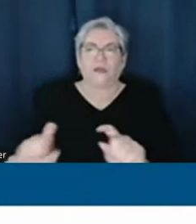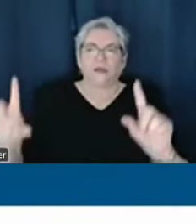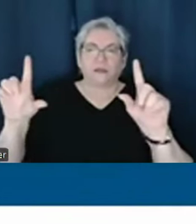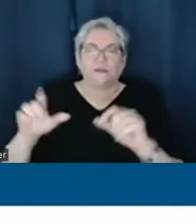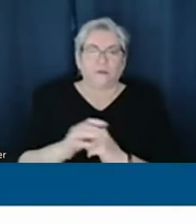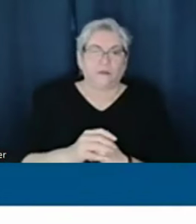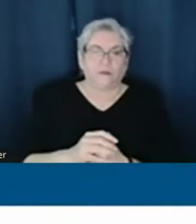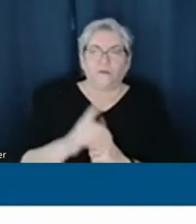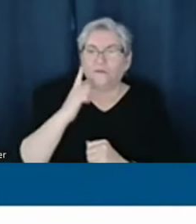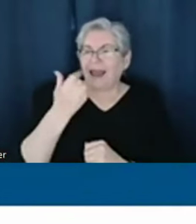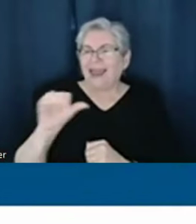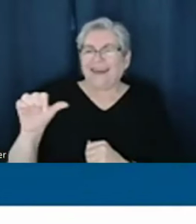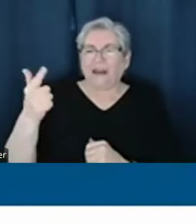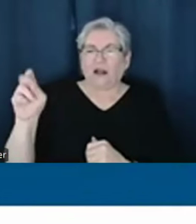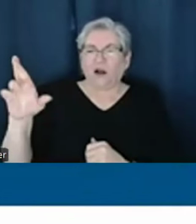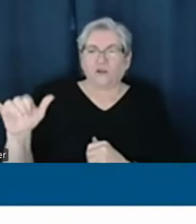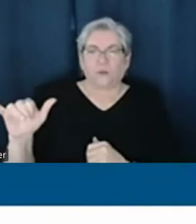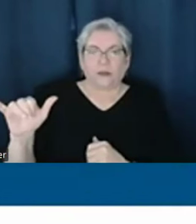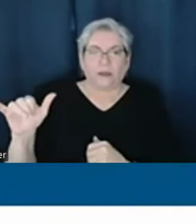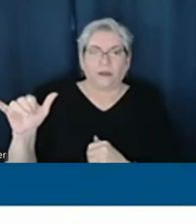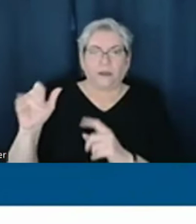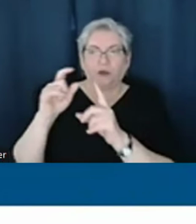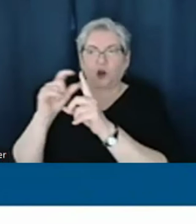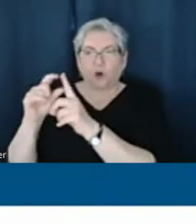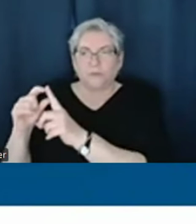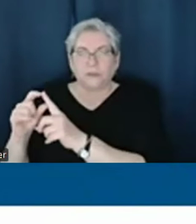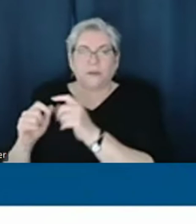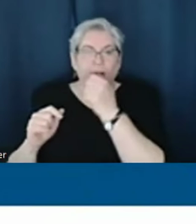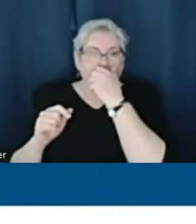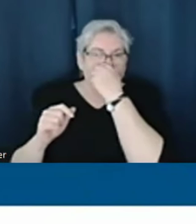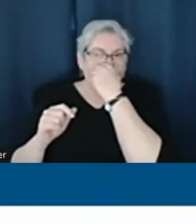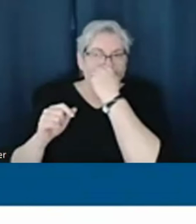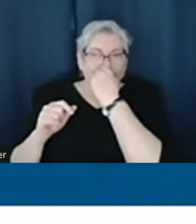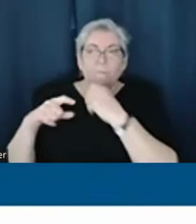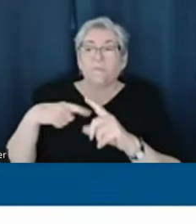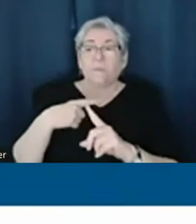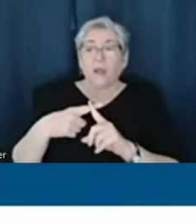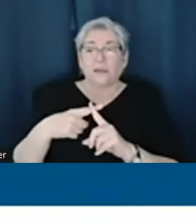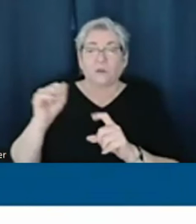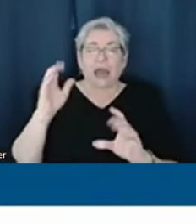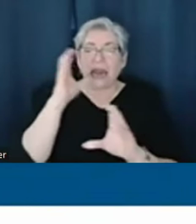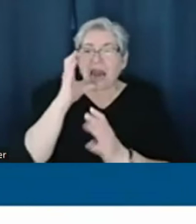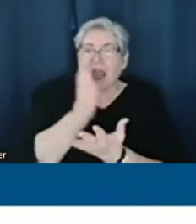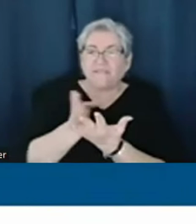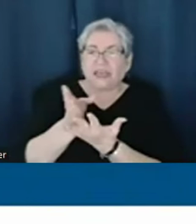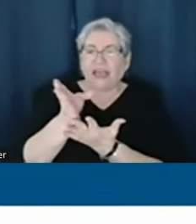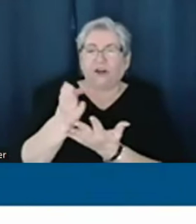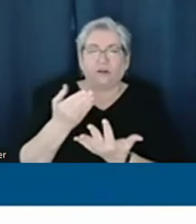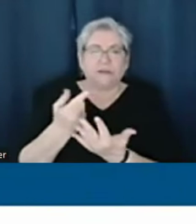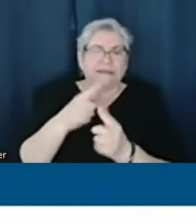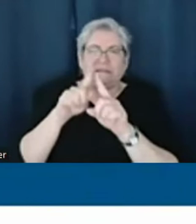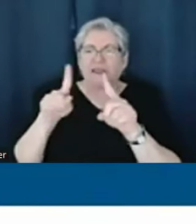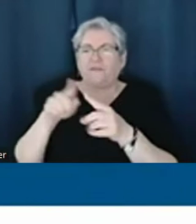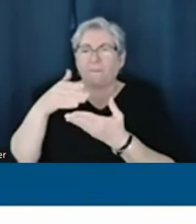of the glossary terms, and you can navigate through the different parts